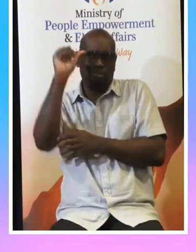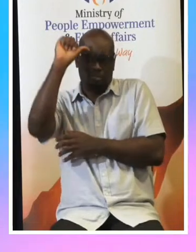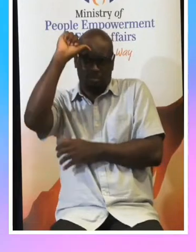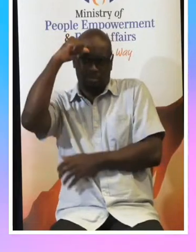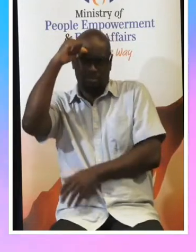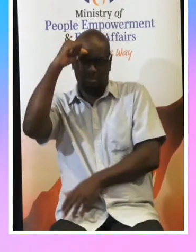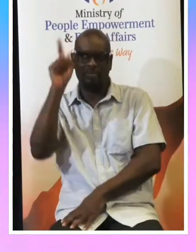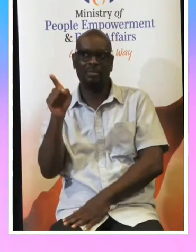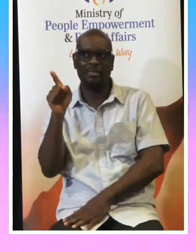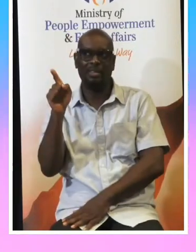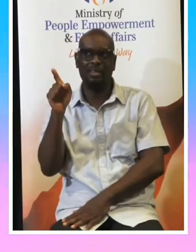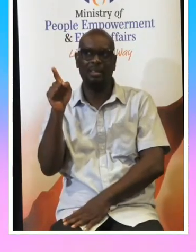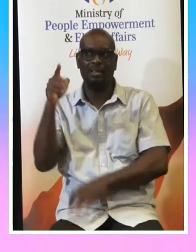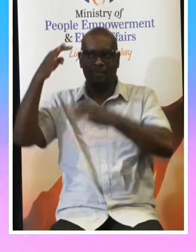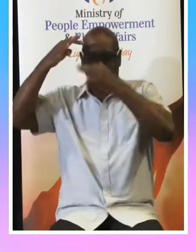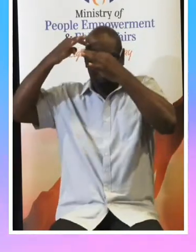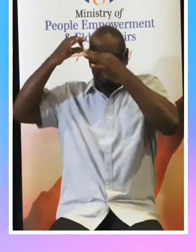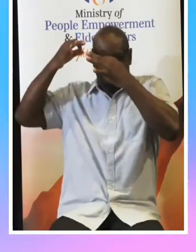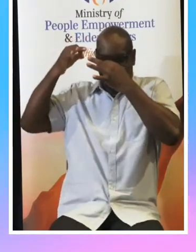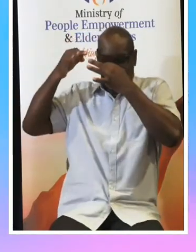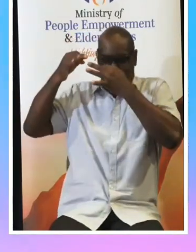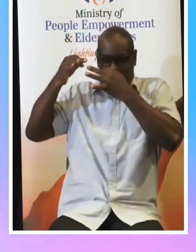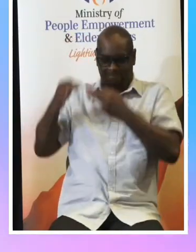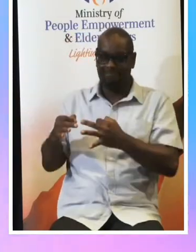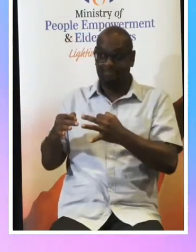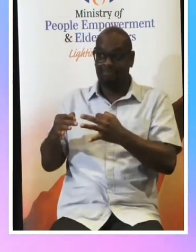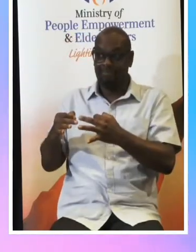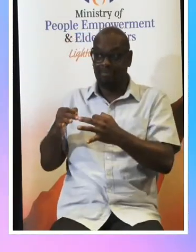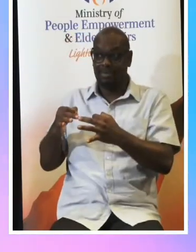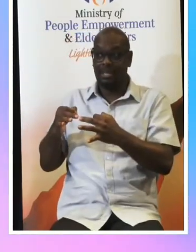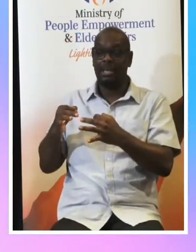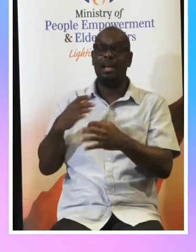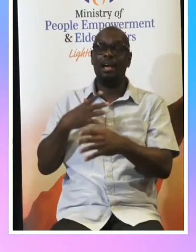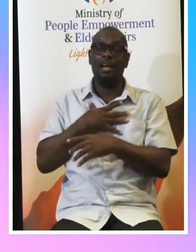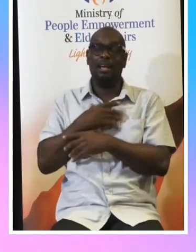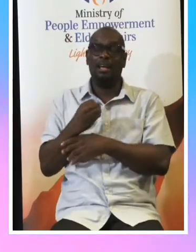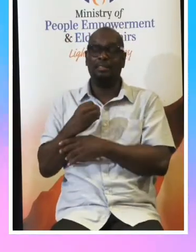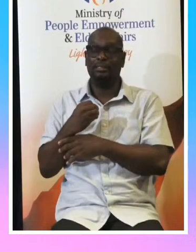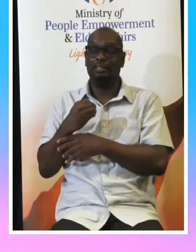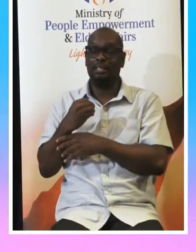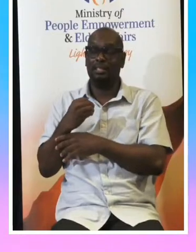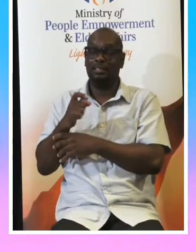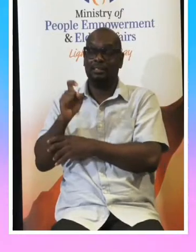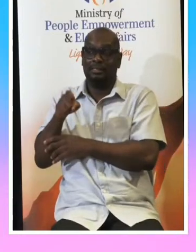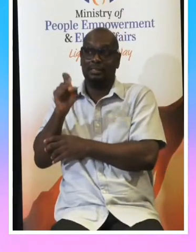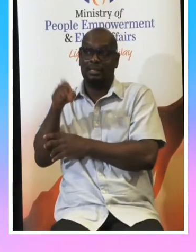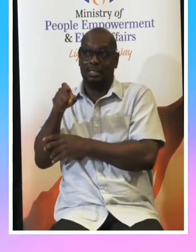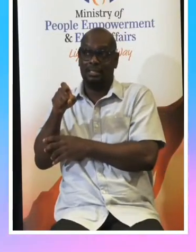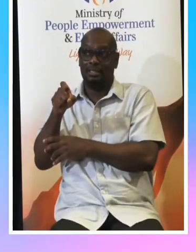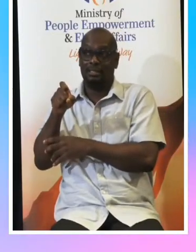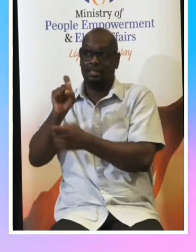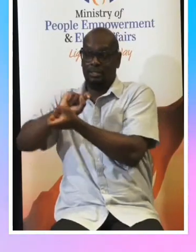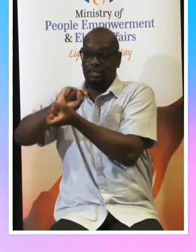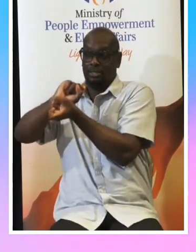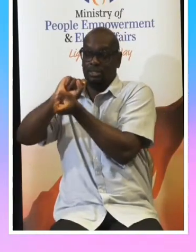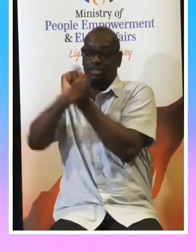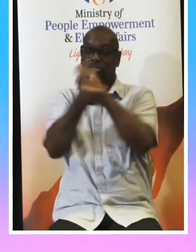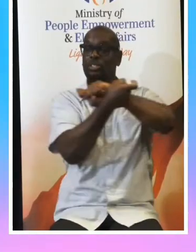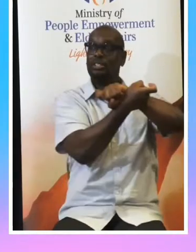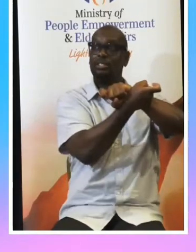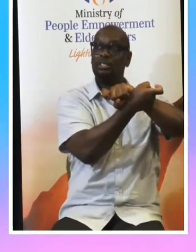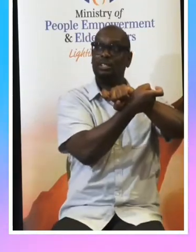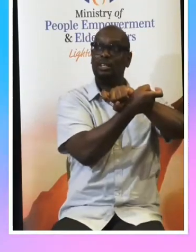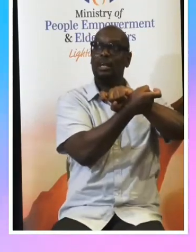is the resolve and the commitment to dismantling and shifting the realities that make